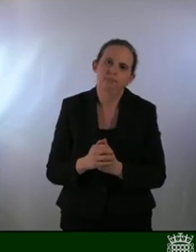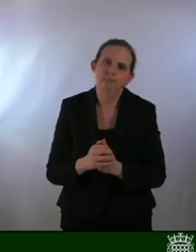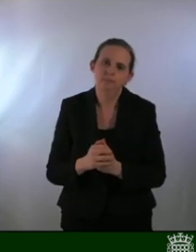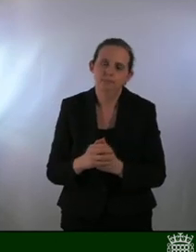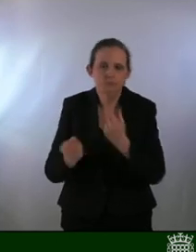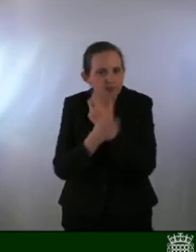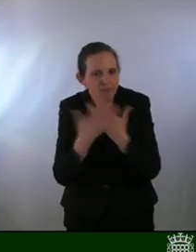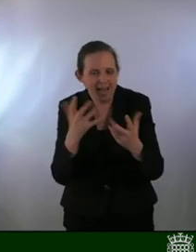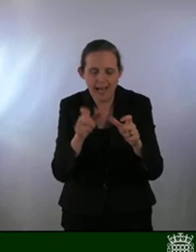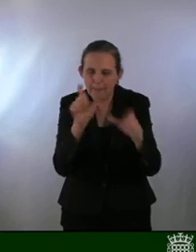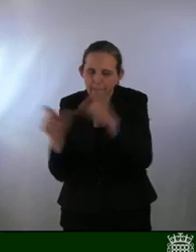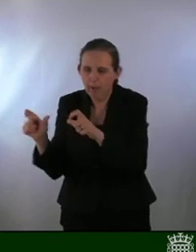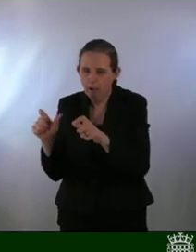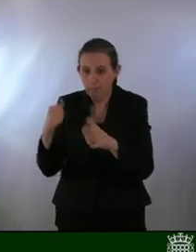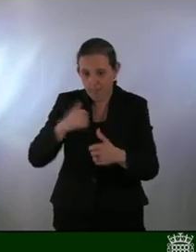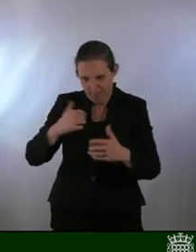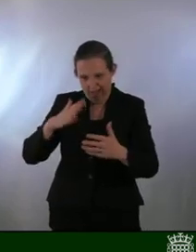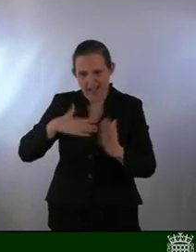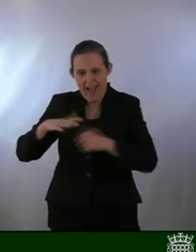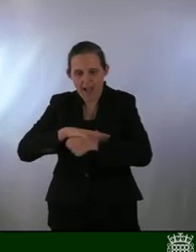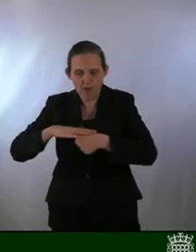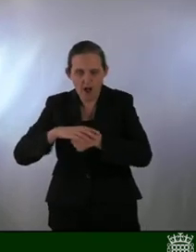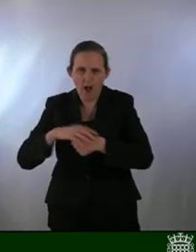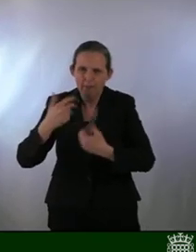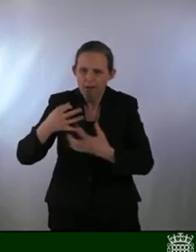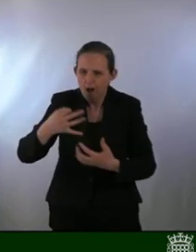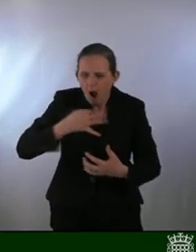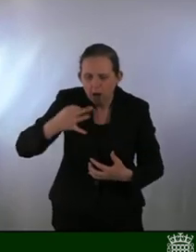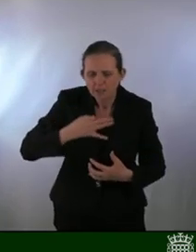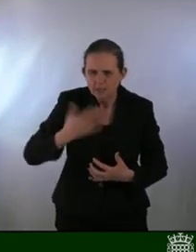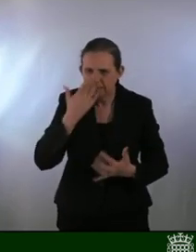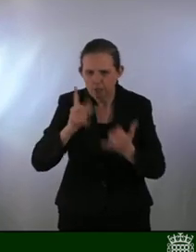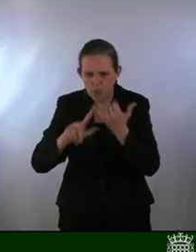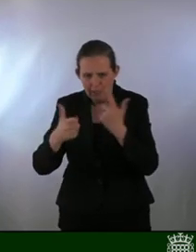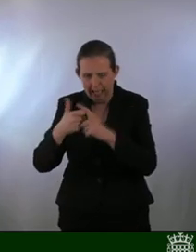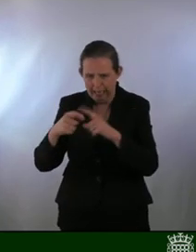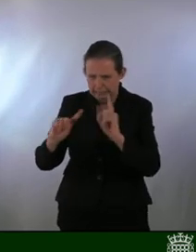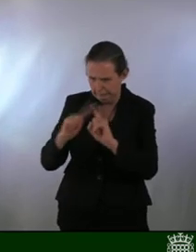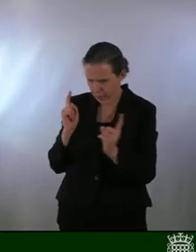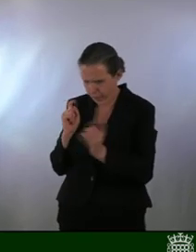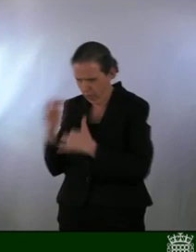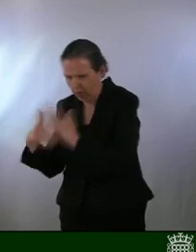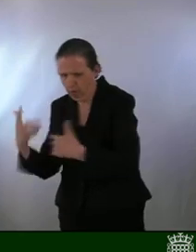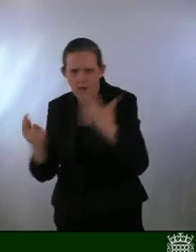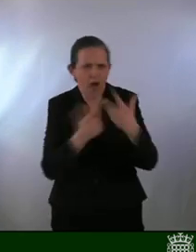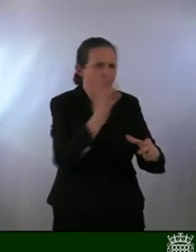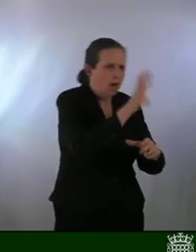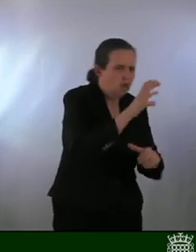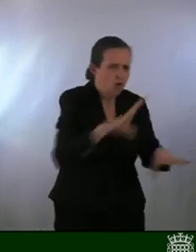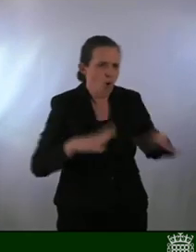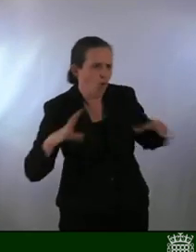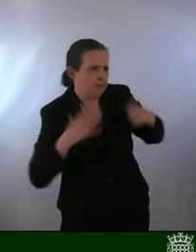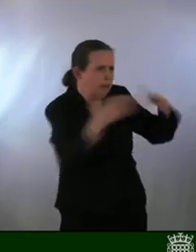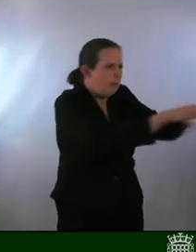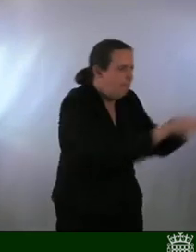us why the UK has hitherto seemed to have taken a different course from other nations. They've suggested that